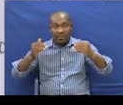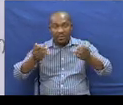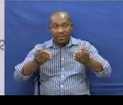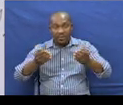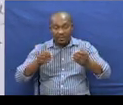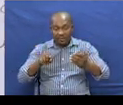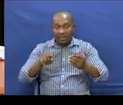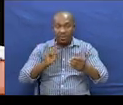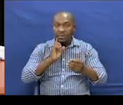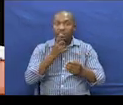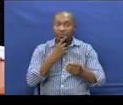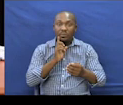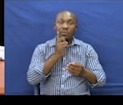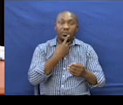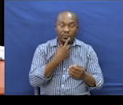been attended.